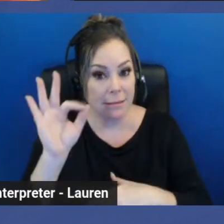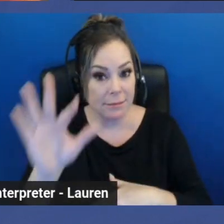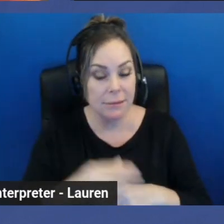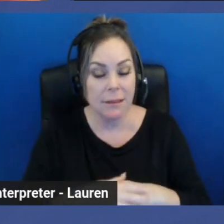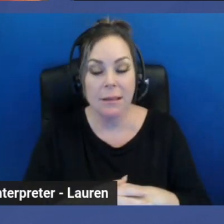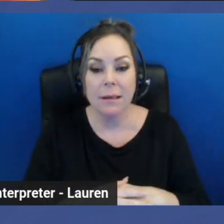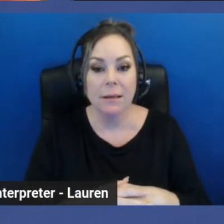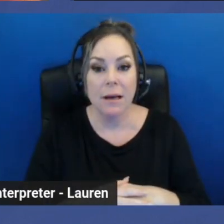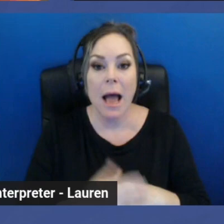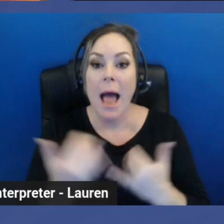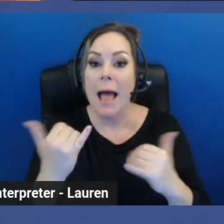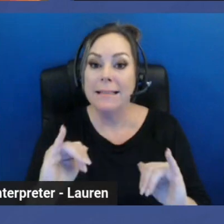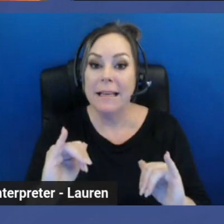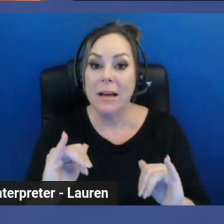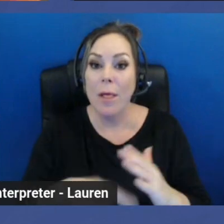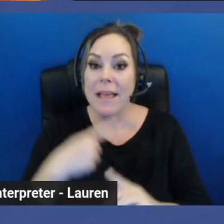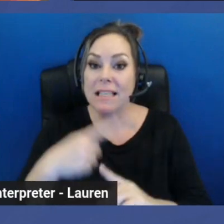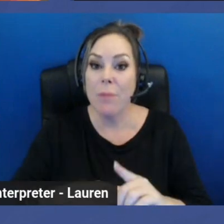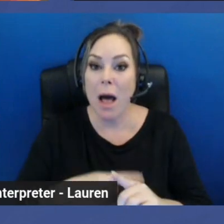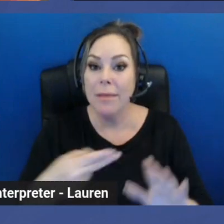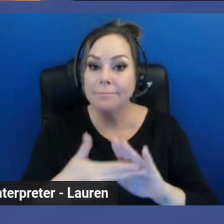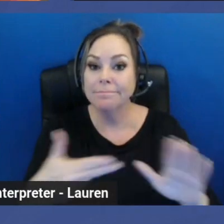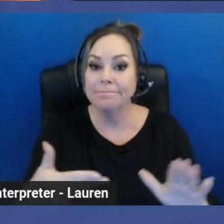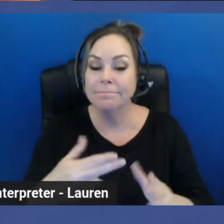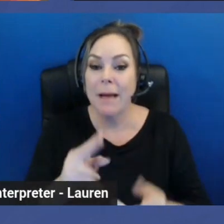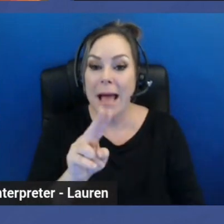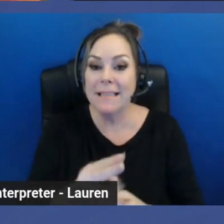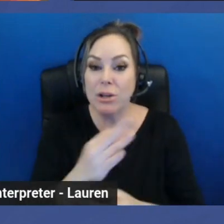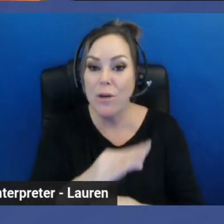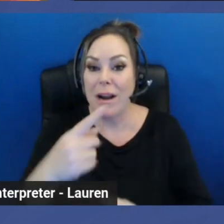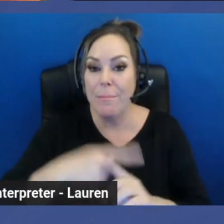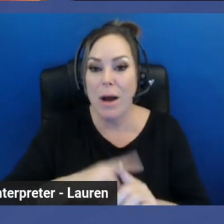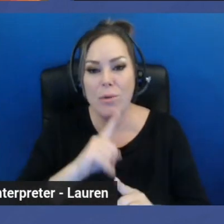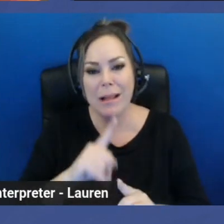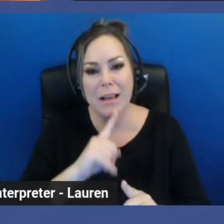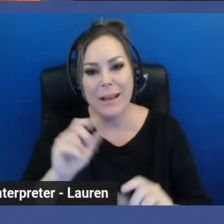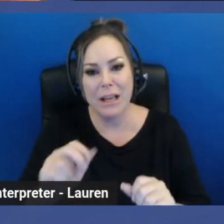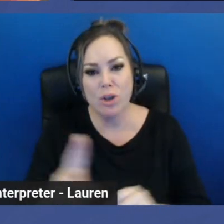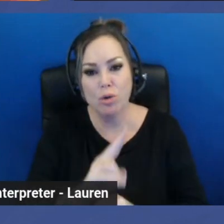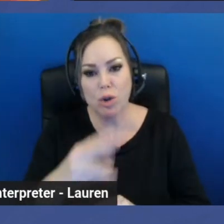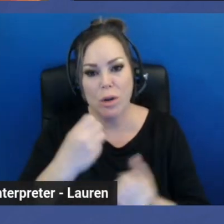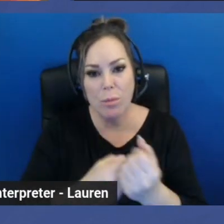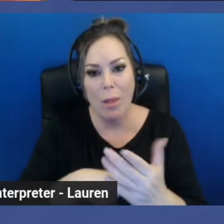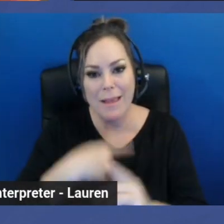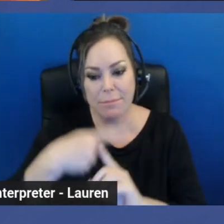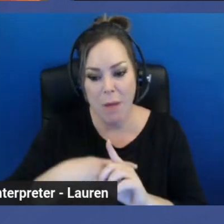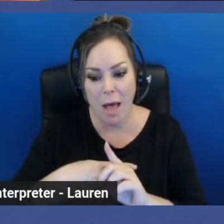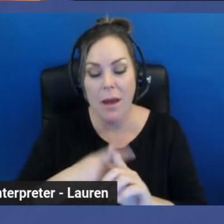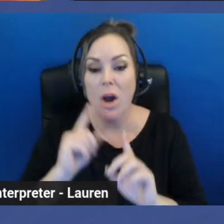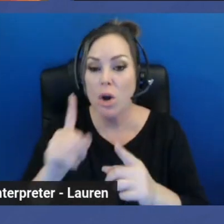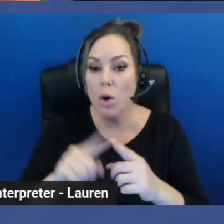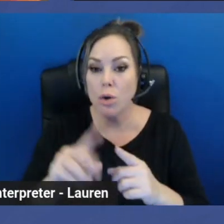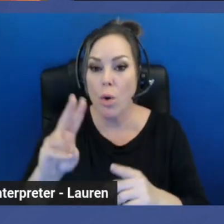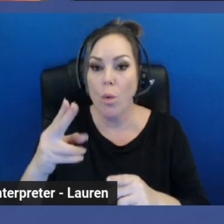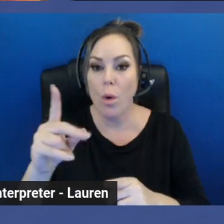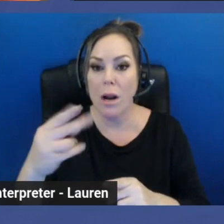is it is still Sexual Freedom Month, and we could really use your support this month. So if you head on over to